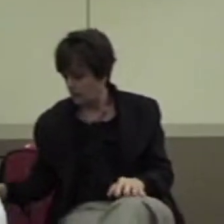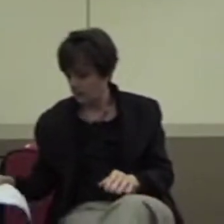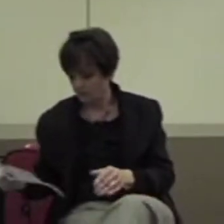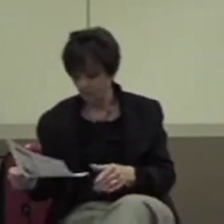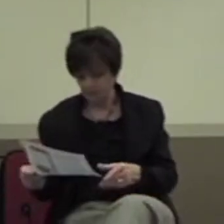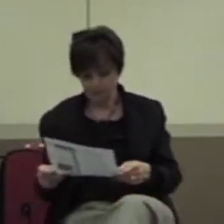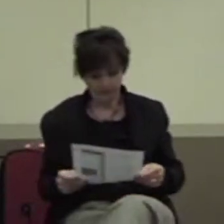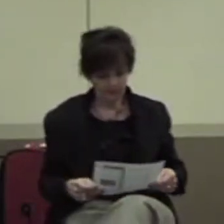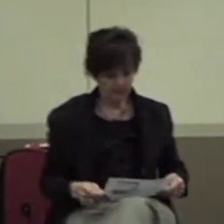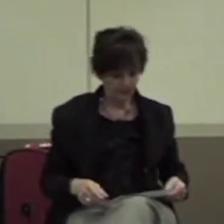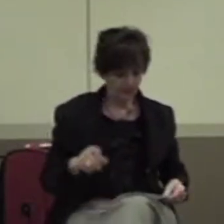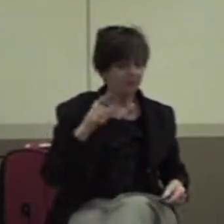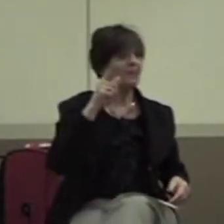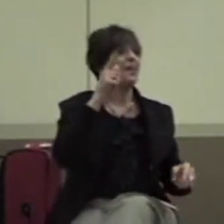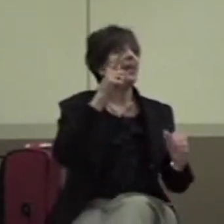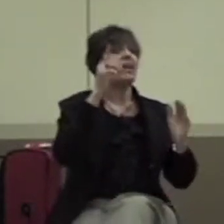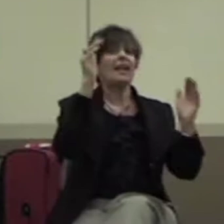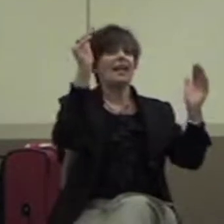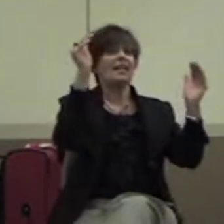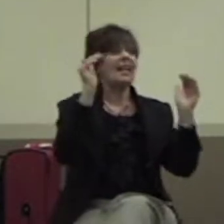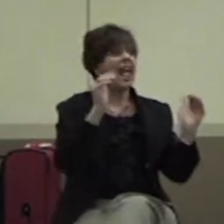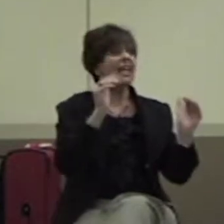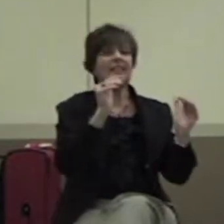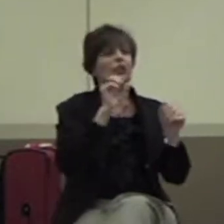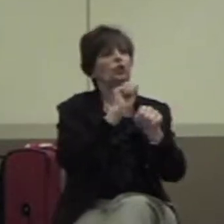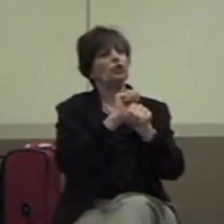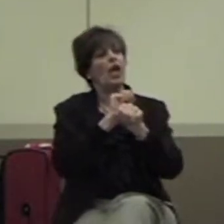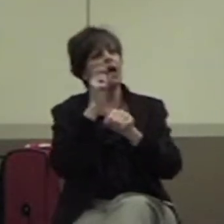Now the next one is a job for the reader.